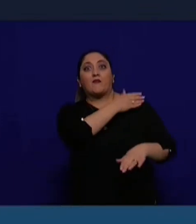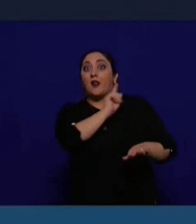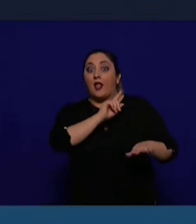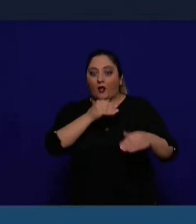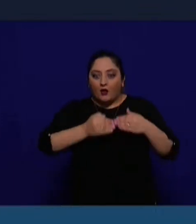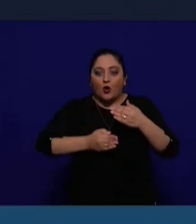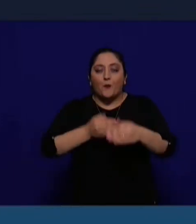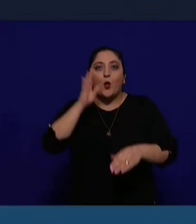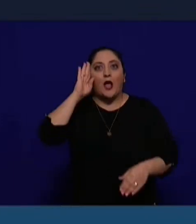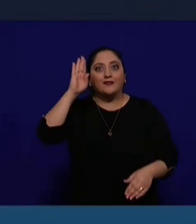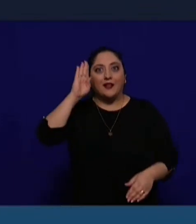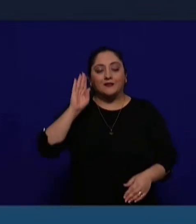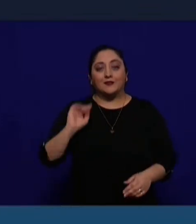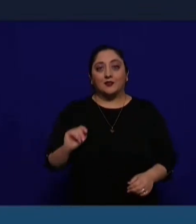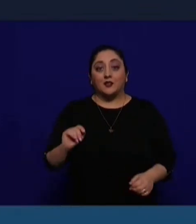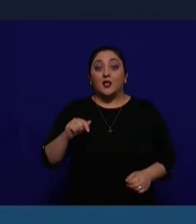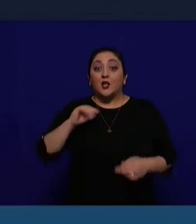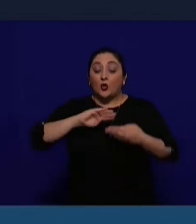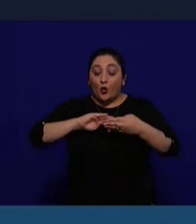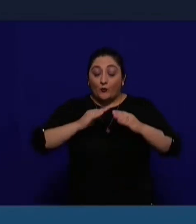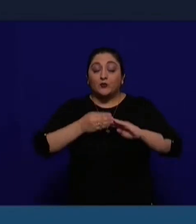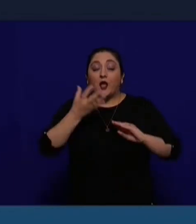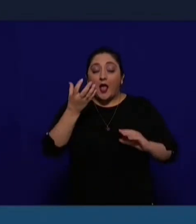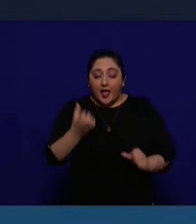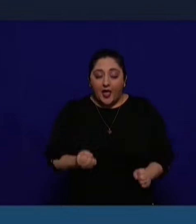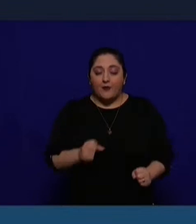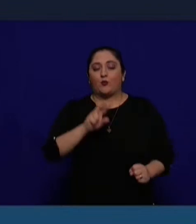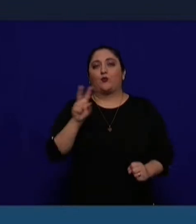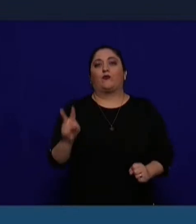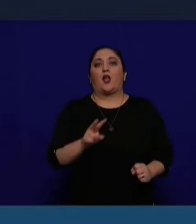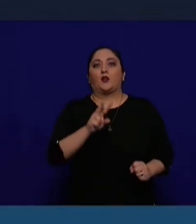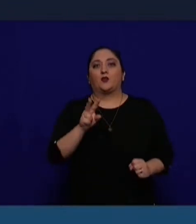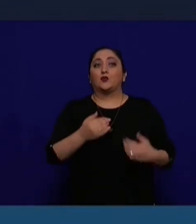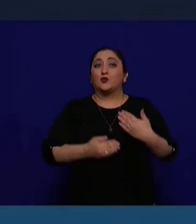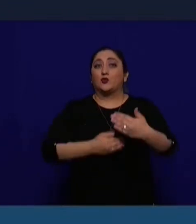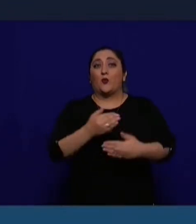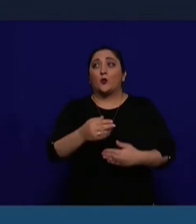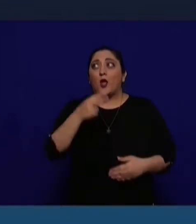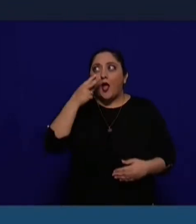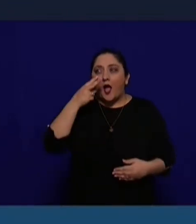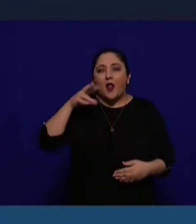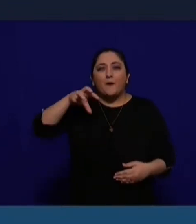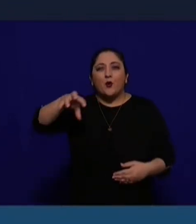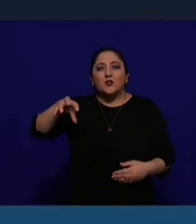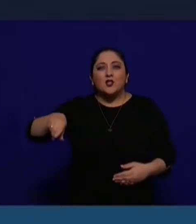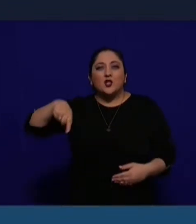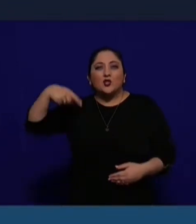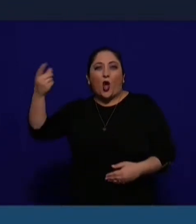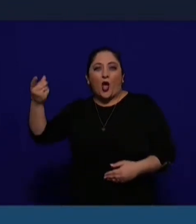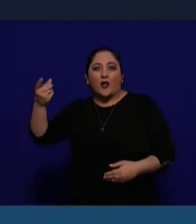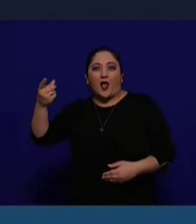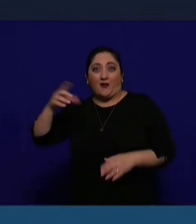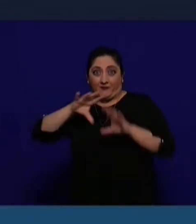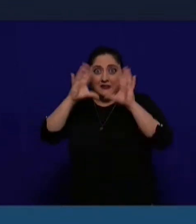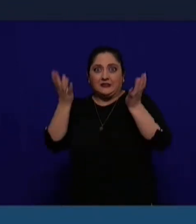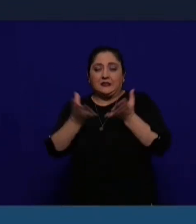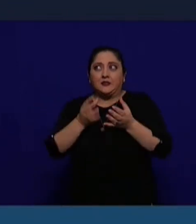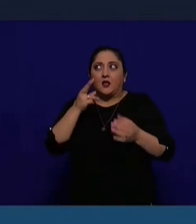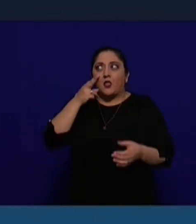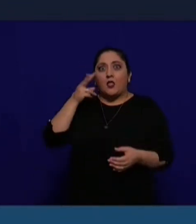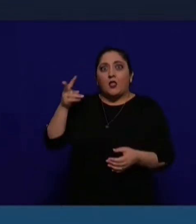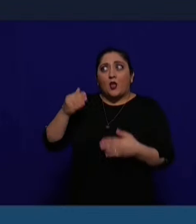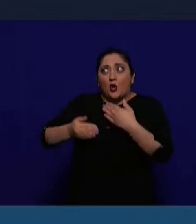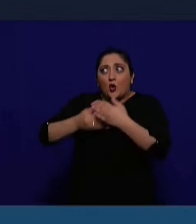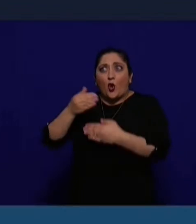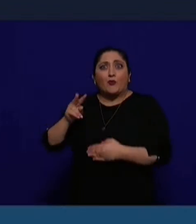trasmissjoni fil-komunità tagħna, narawx qed jiġri f'pajjiżi oħrajn li huma ġara qrib tagħna fejn għandhom numru ta' każijiet li għadhom